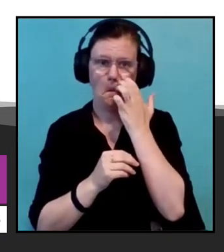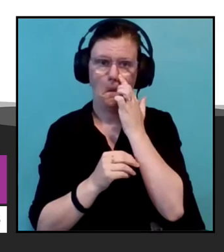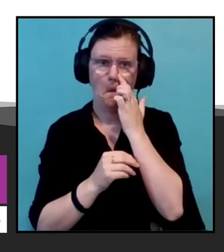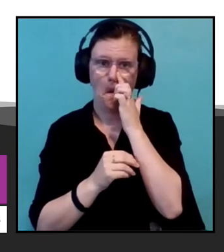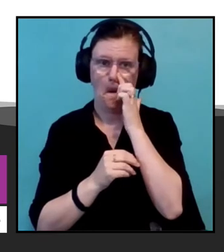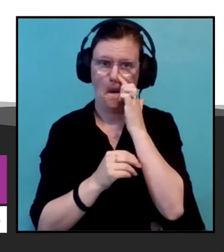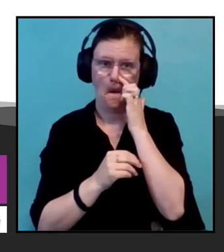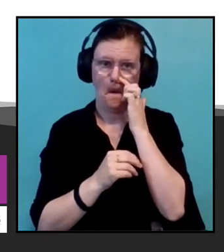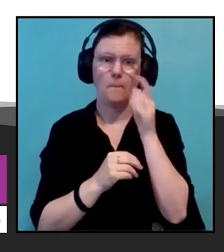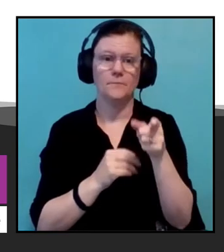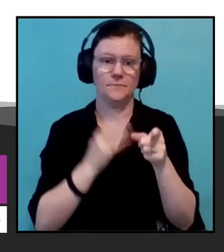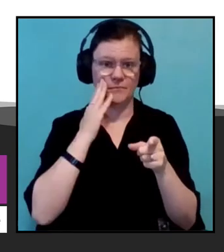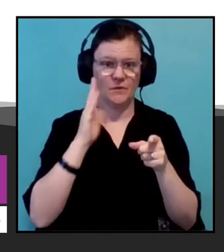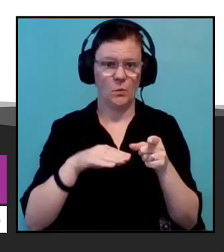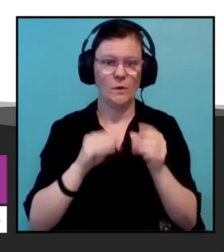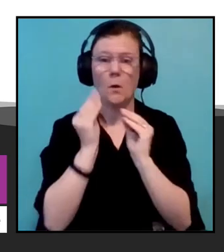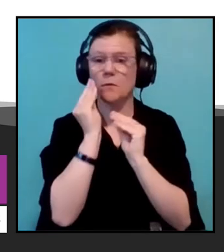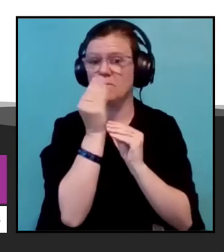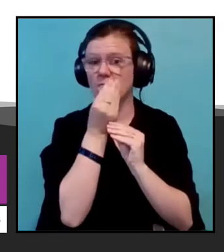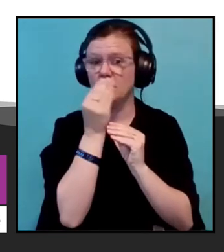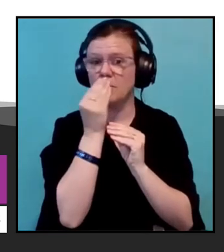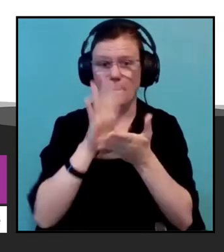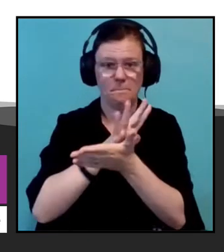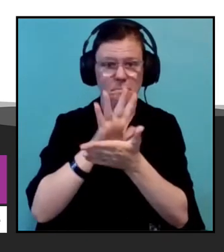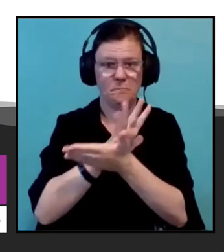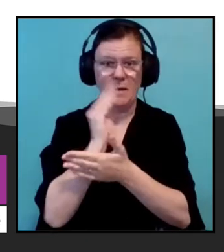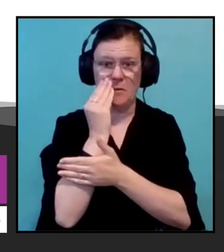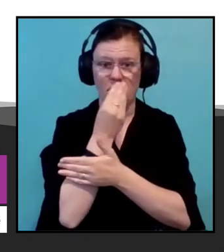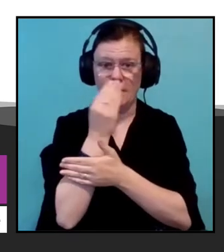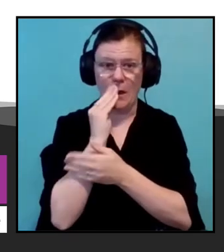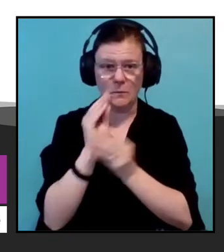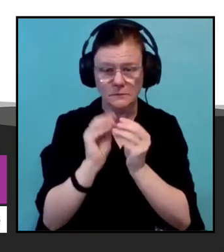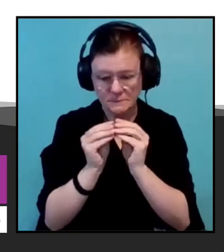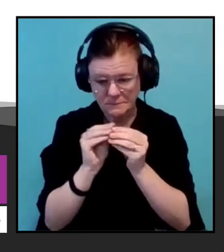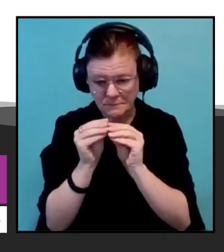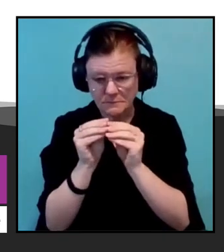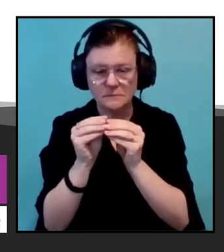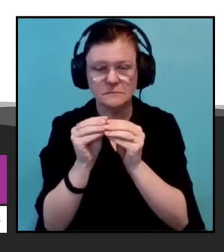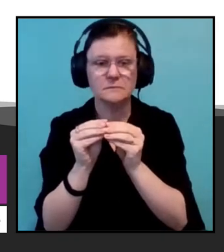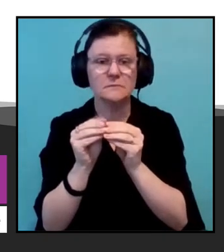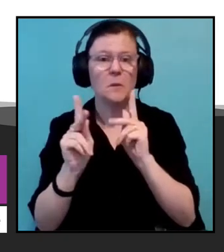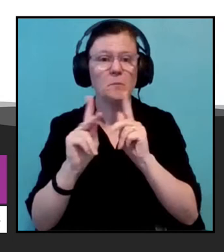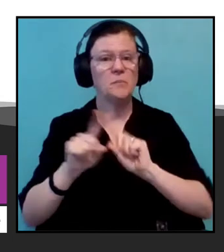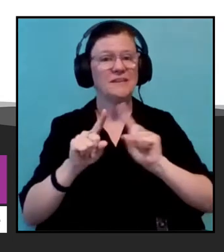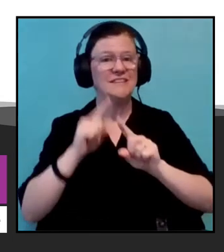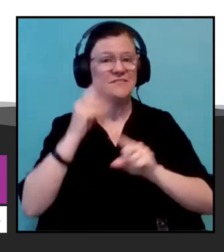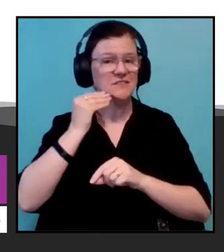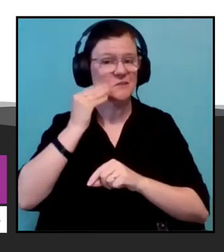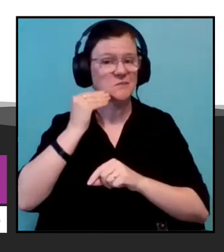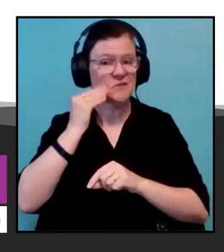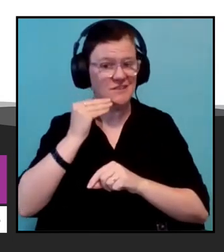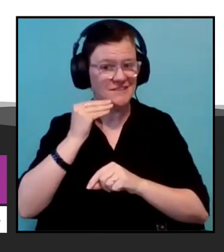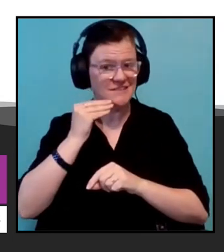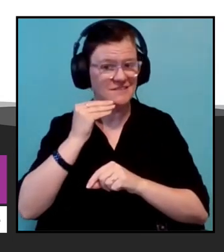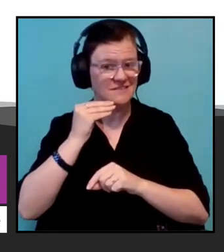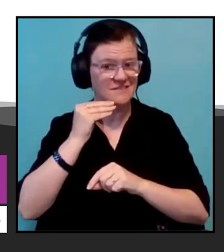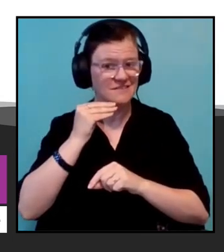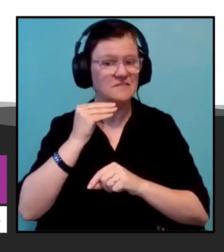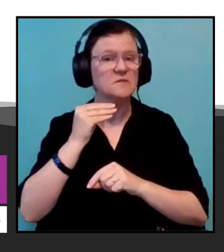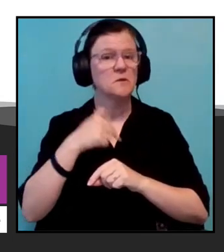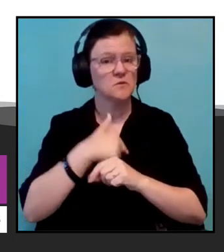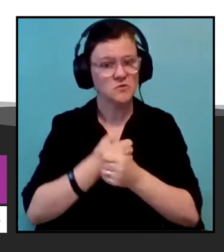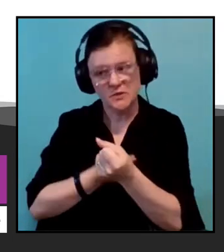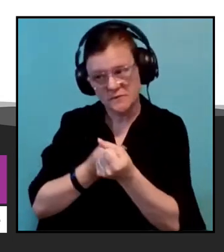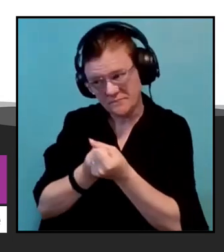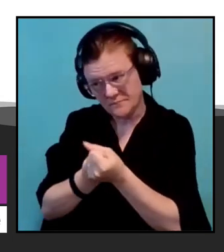So we knew that making tissue paper flowers could be, people are coming in different levels. So we wanted to make sure that we were there to